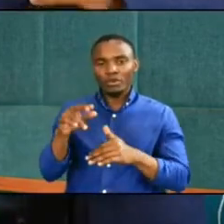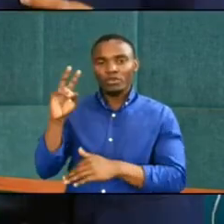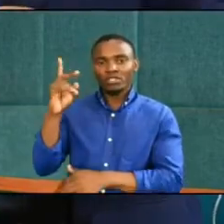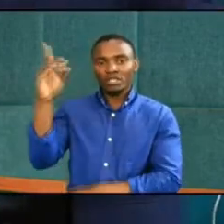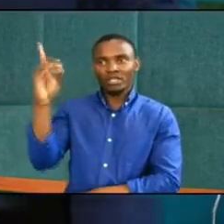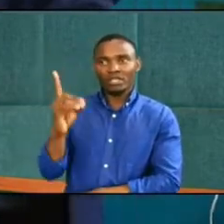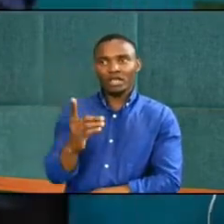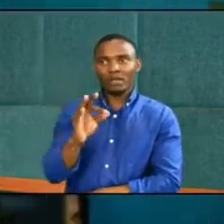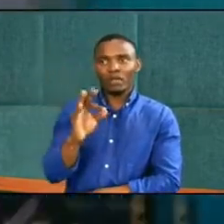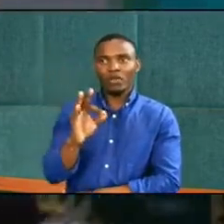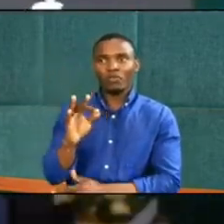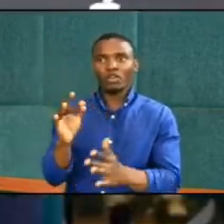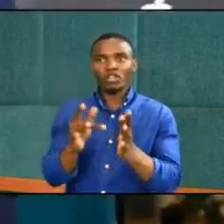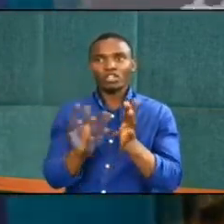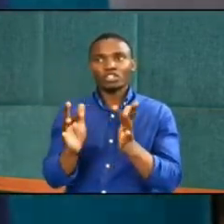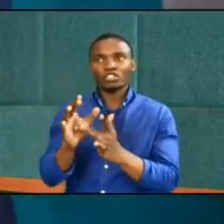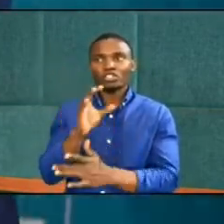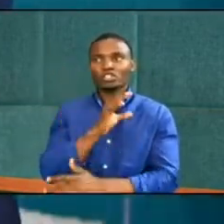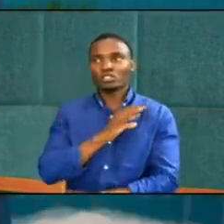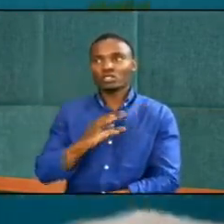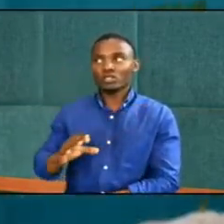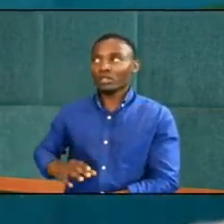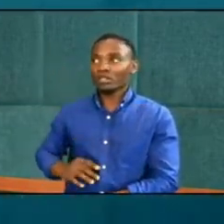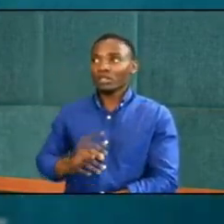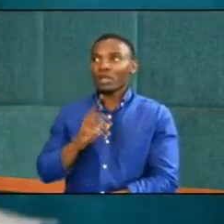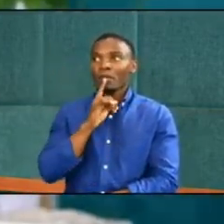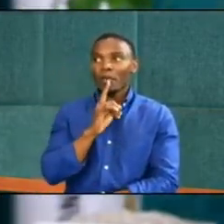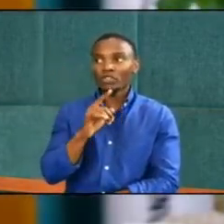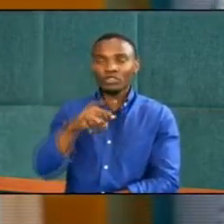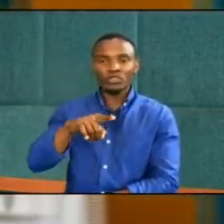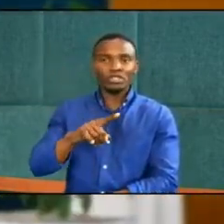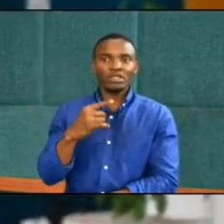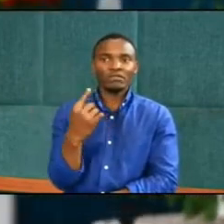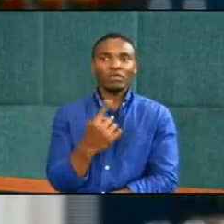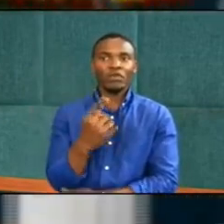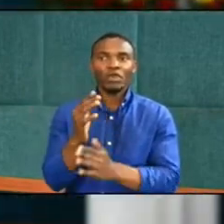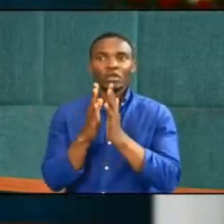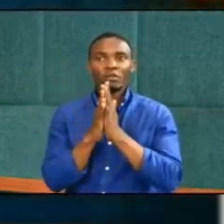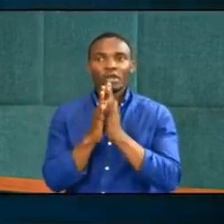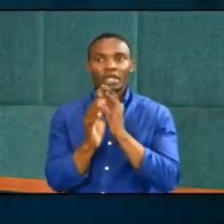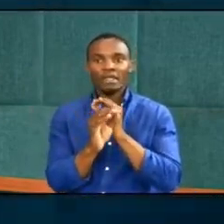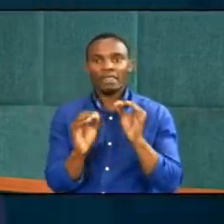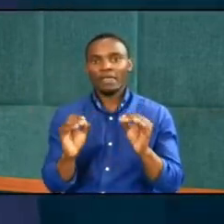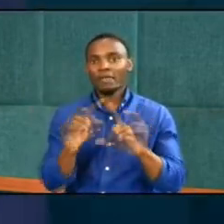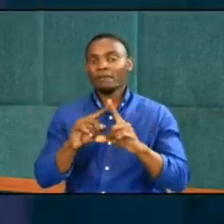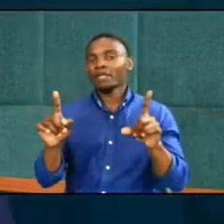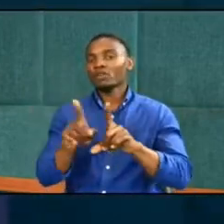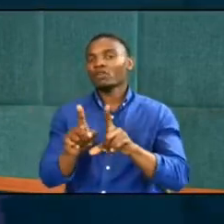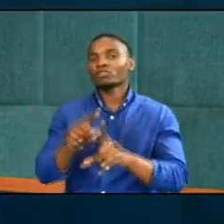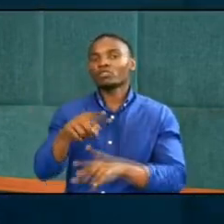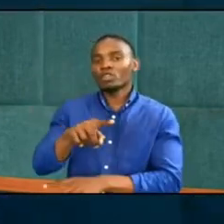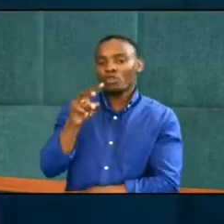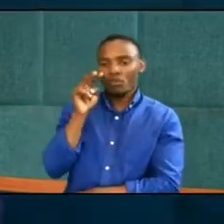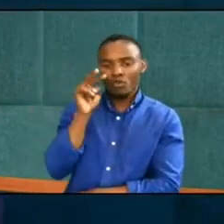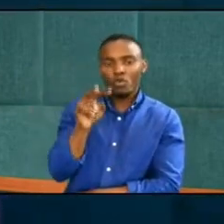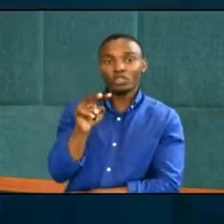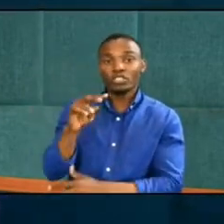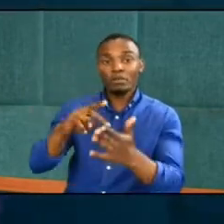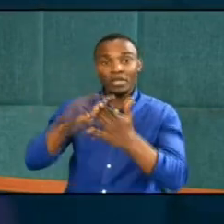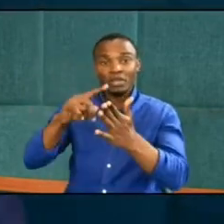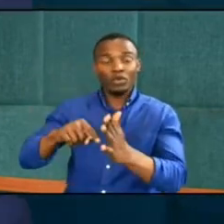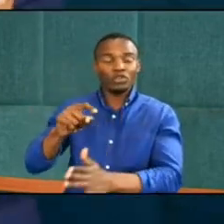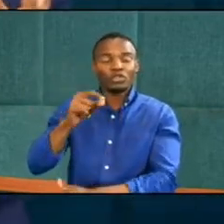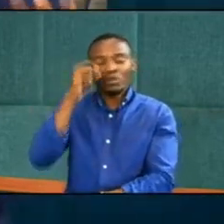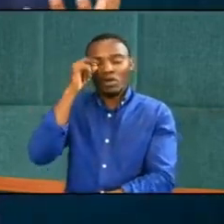of Christ, make sure that you're not just praying, but that you are watch, you're watching, mean that you are awake,